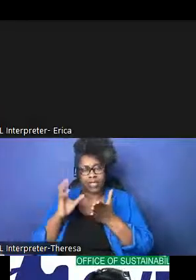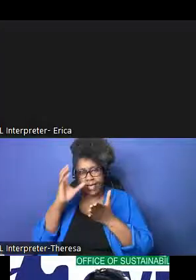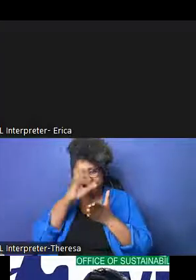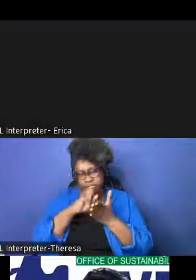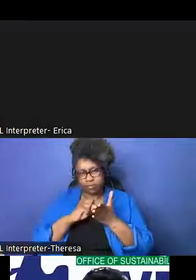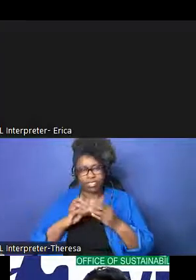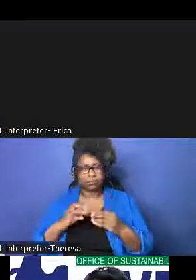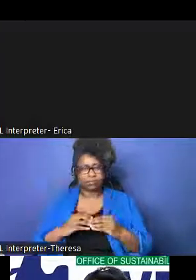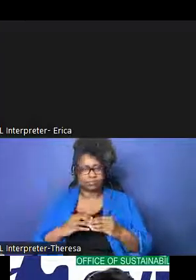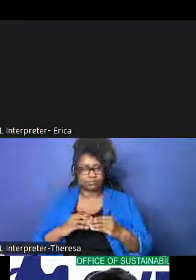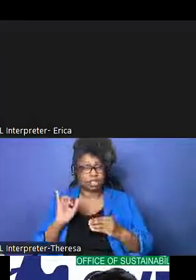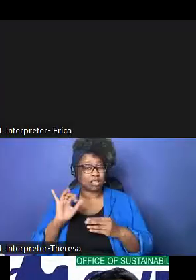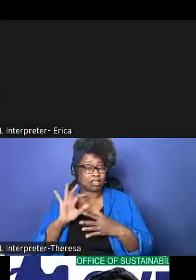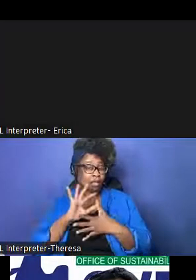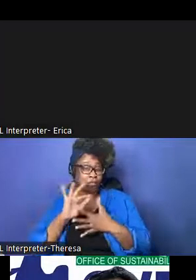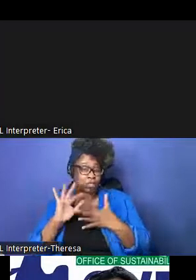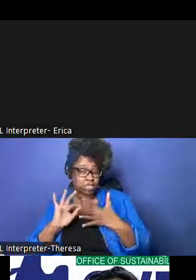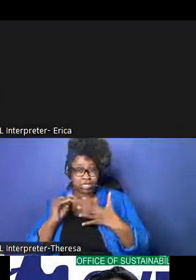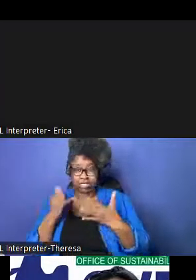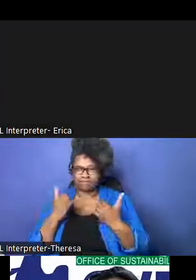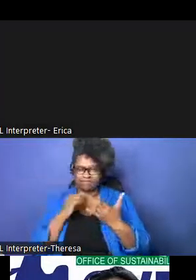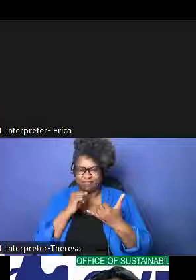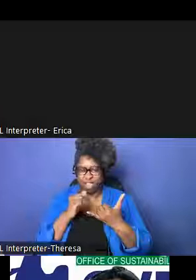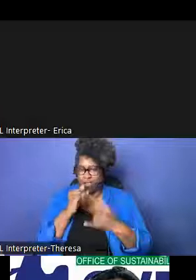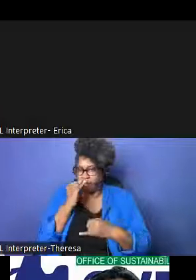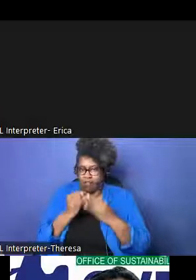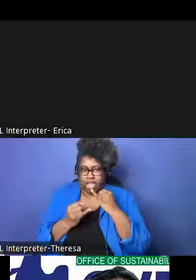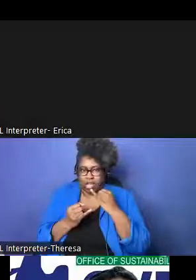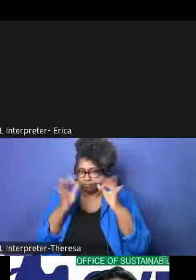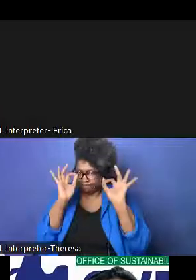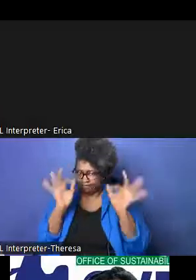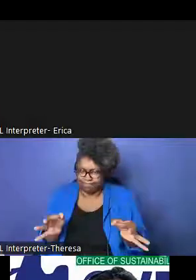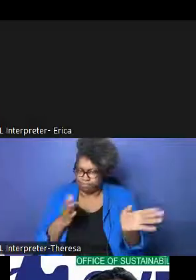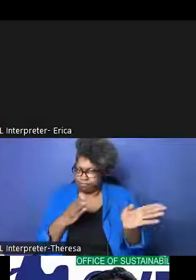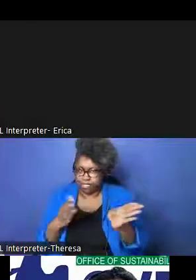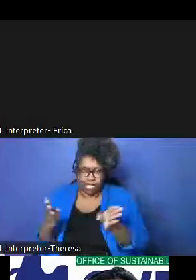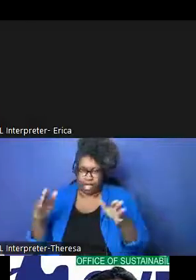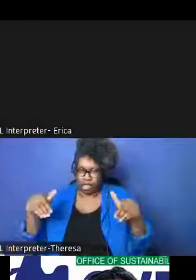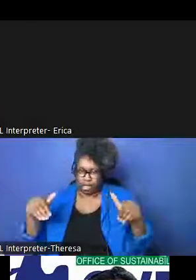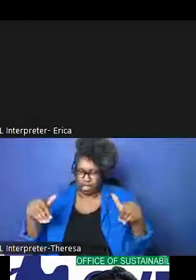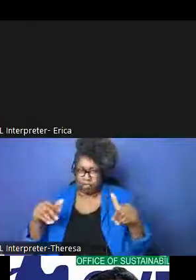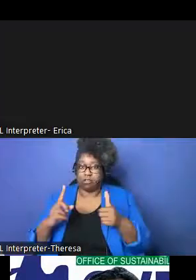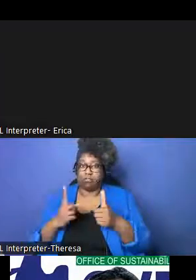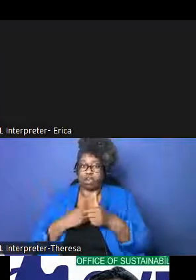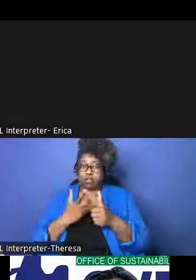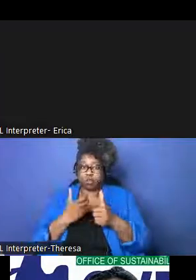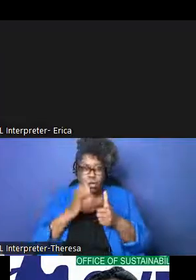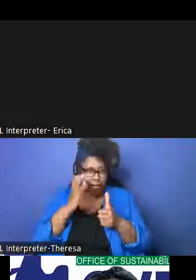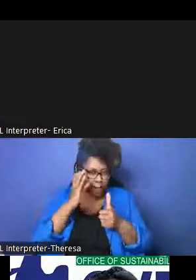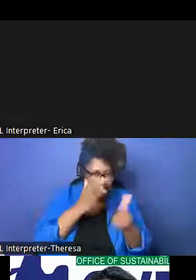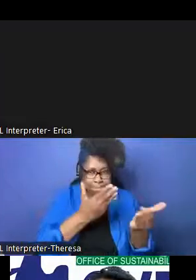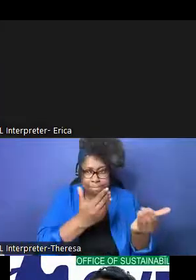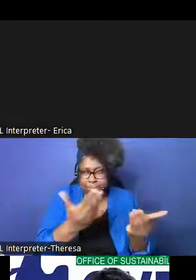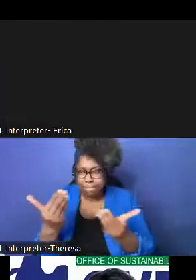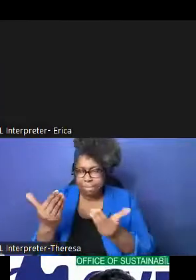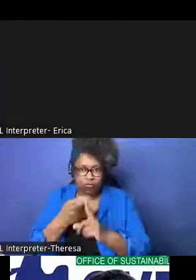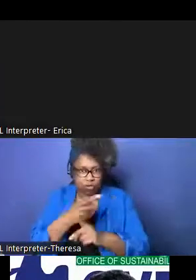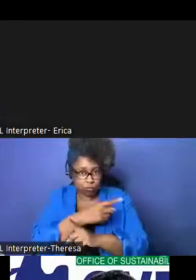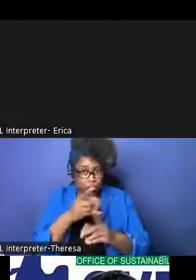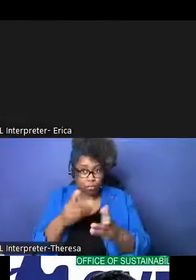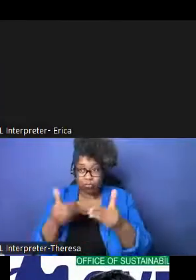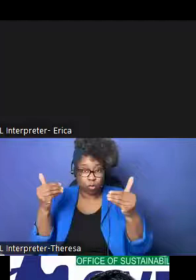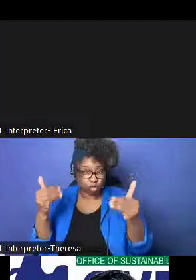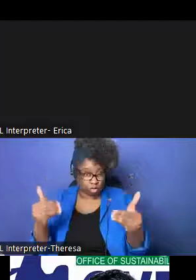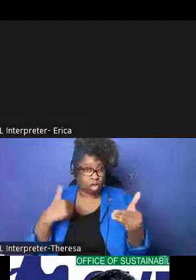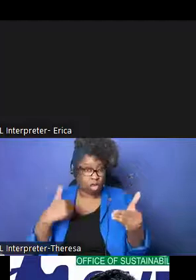options. This is not our final plan, and we want to check in and hear from you before we keep going? Are we on the right